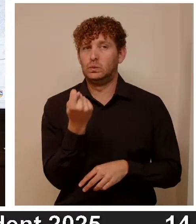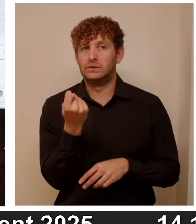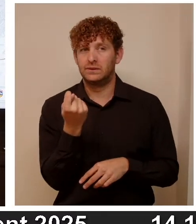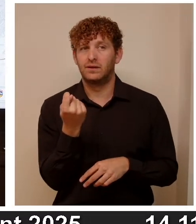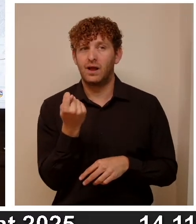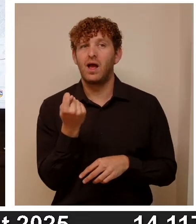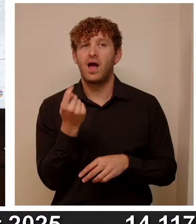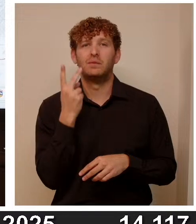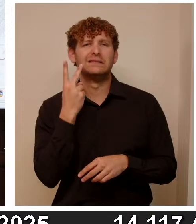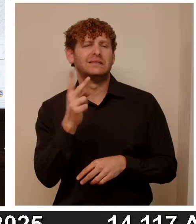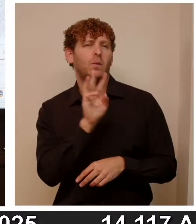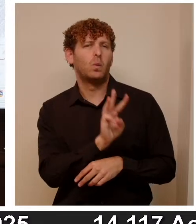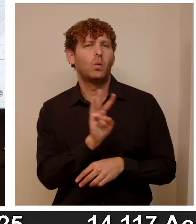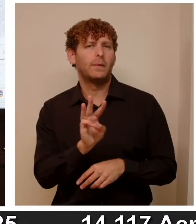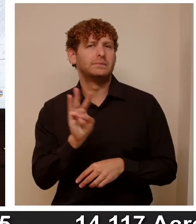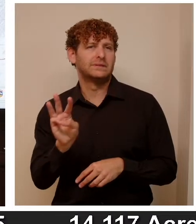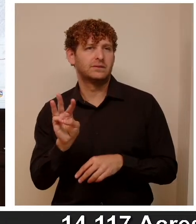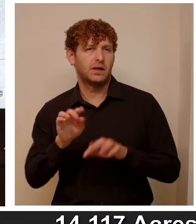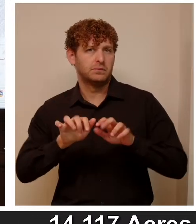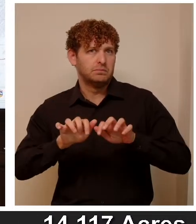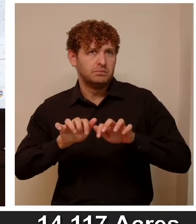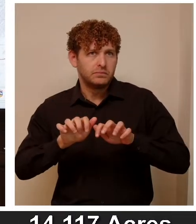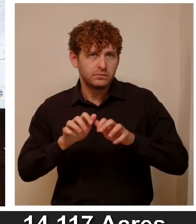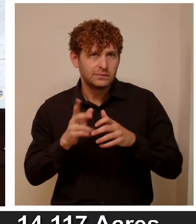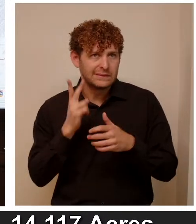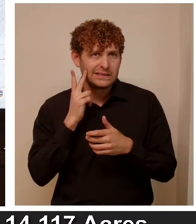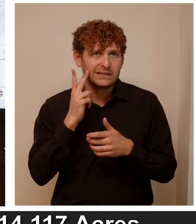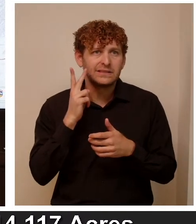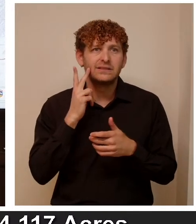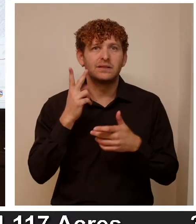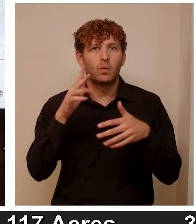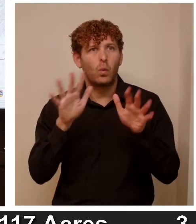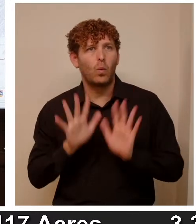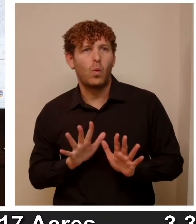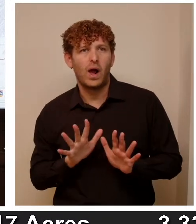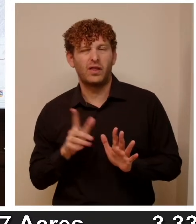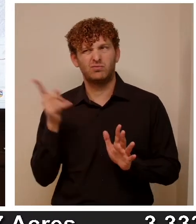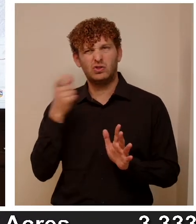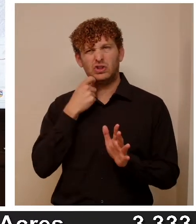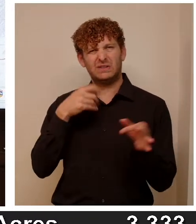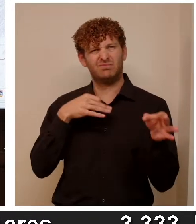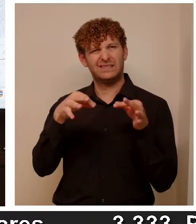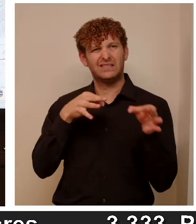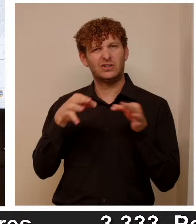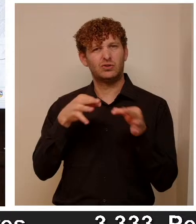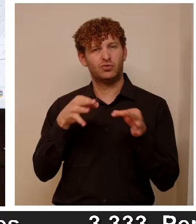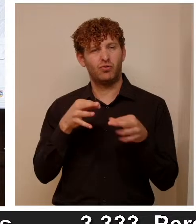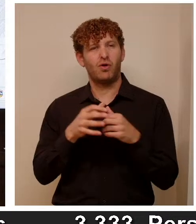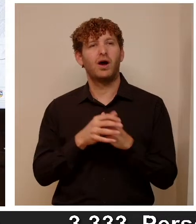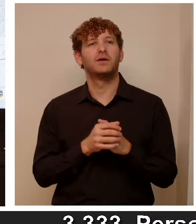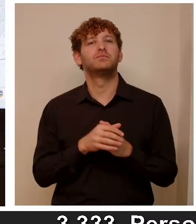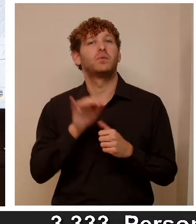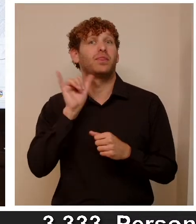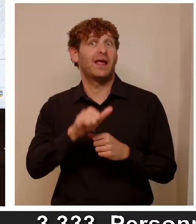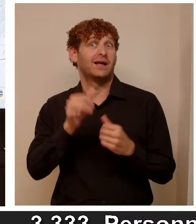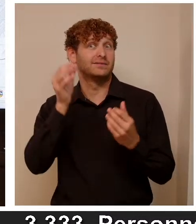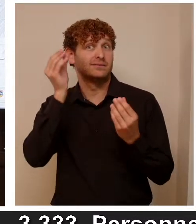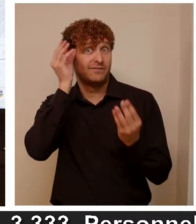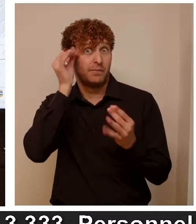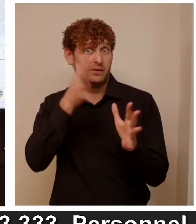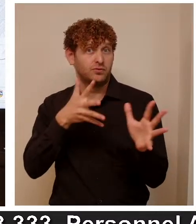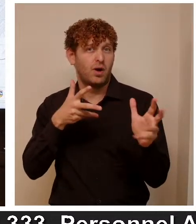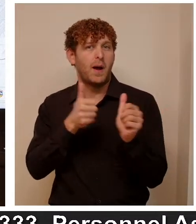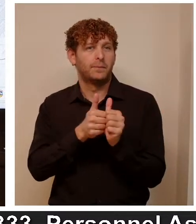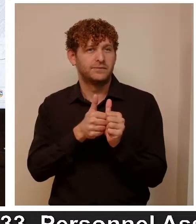whatever, it's for the conditions that James just described. So that's your update for today, and I'll talk to you tomorrow.